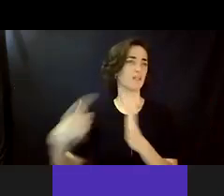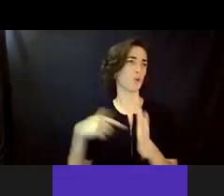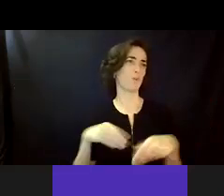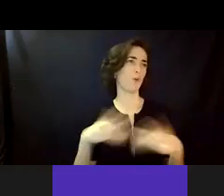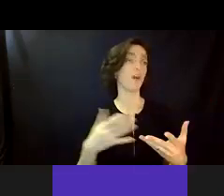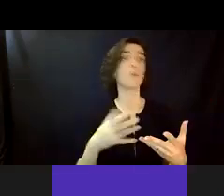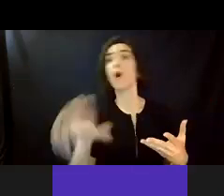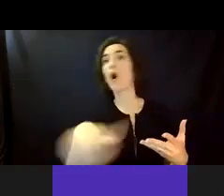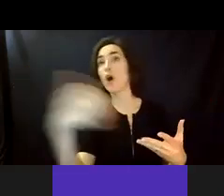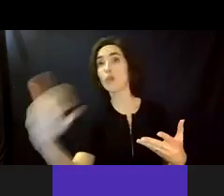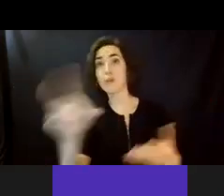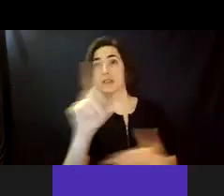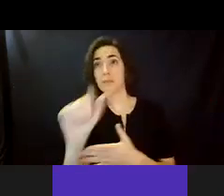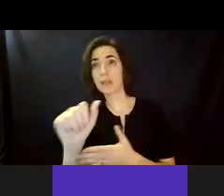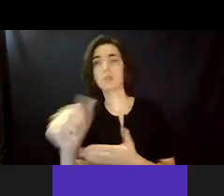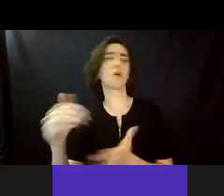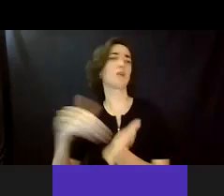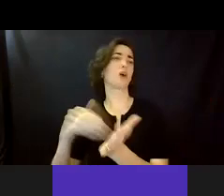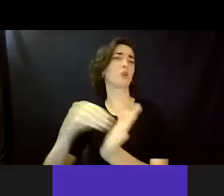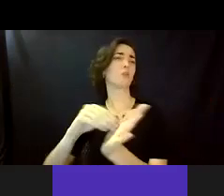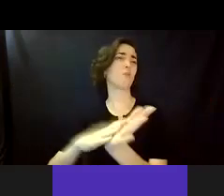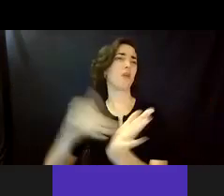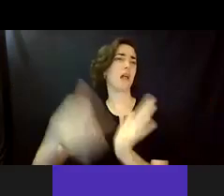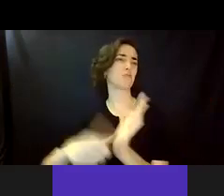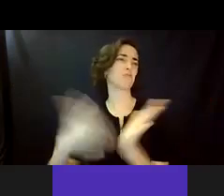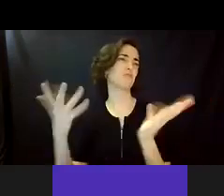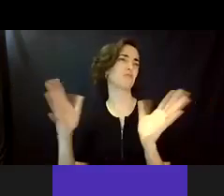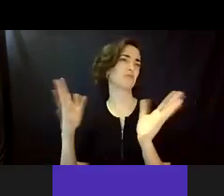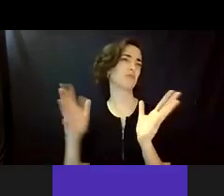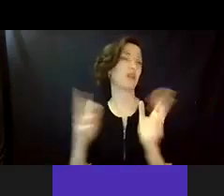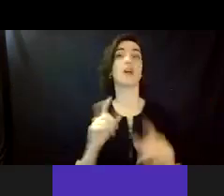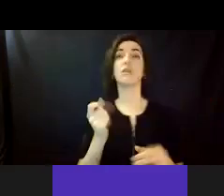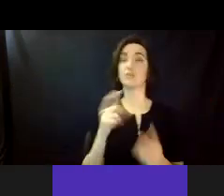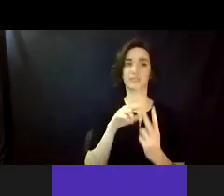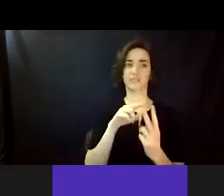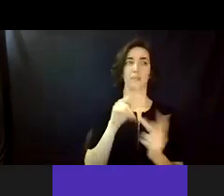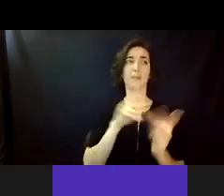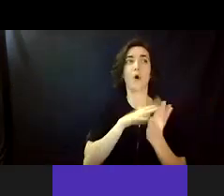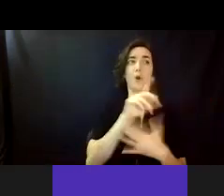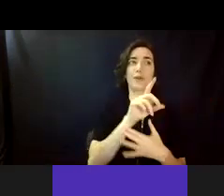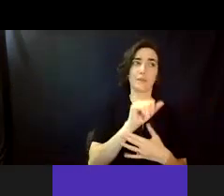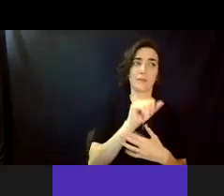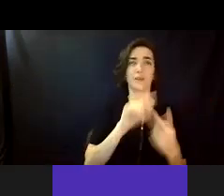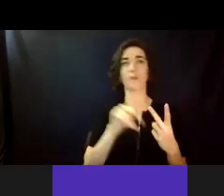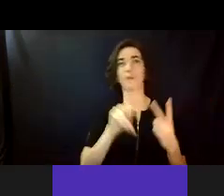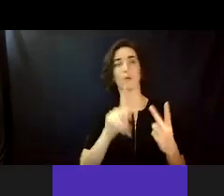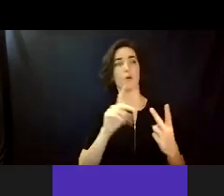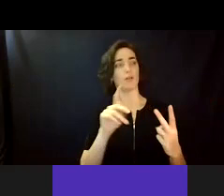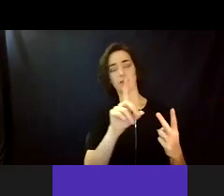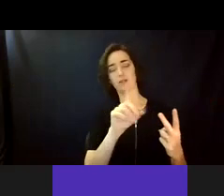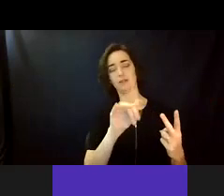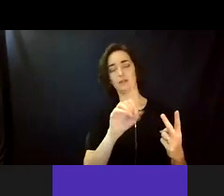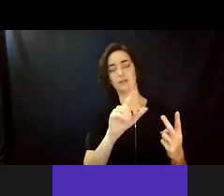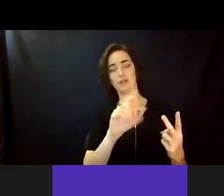from their doctor, their specialist. So maybe, like I said, just the dyslexic and learning disabled students are going to have problems. So we work out that with them, and we honor